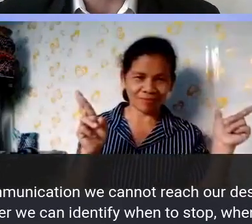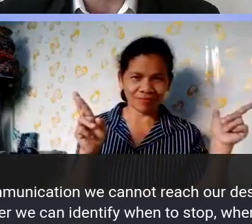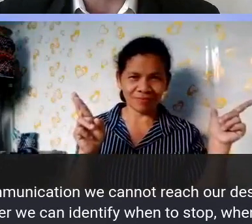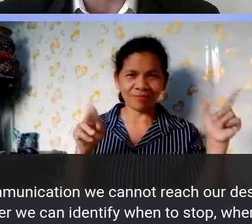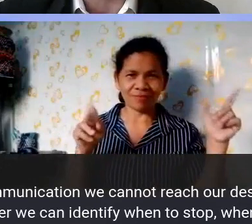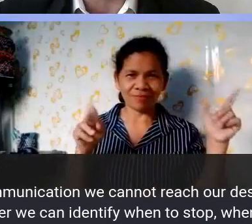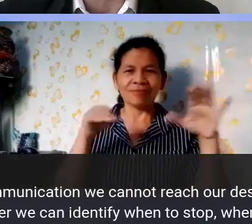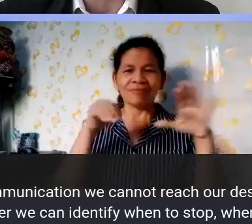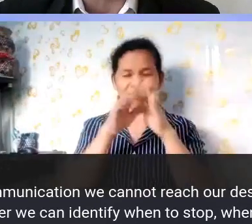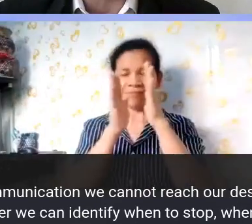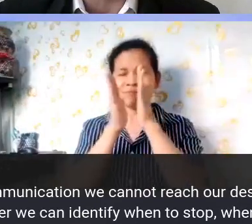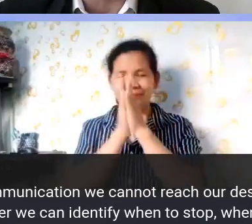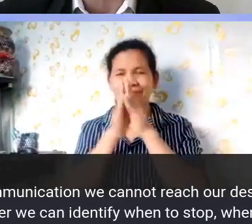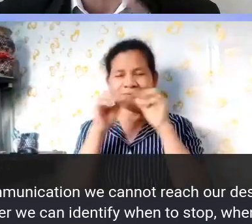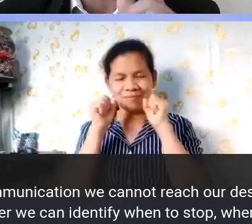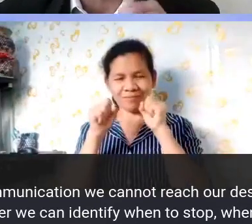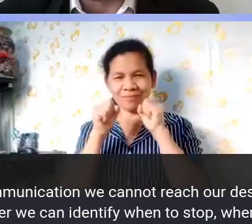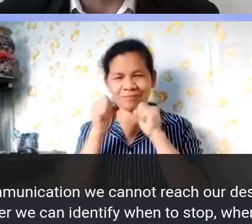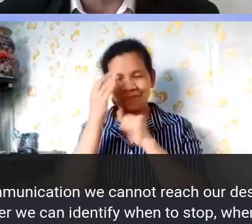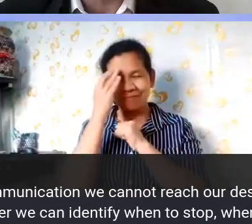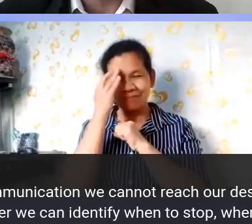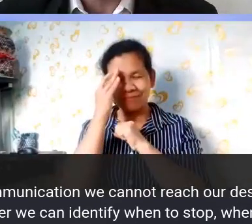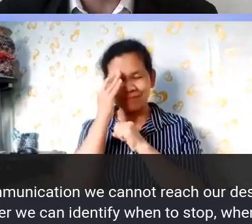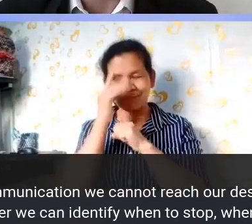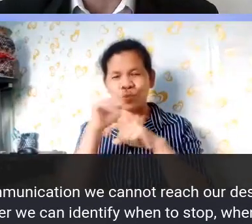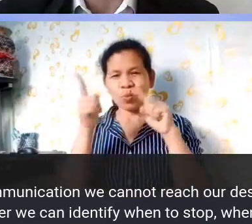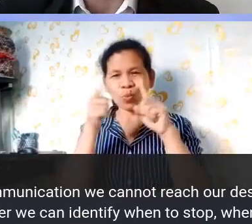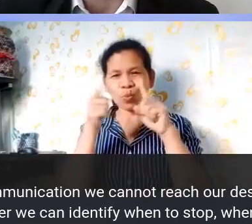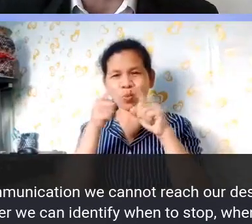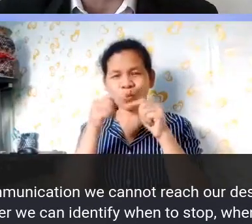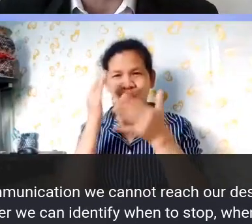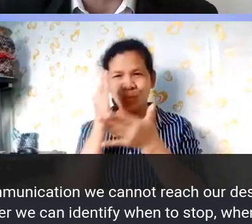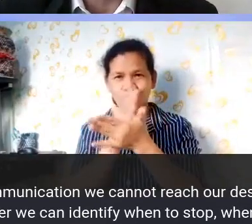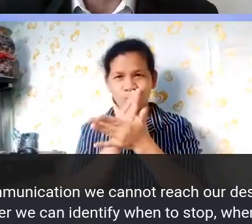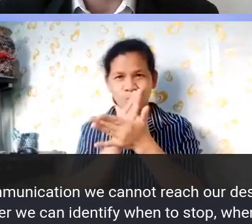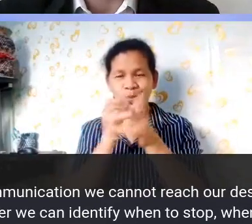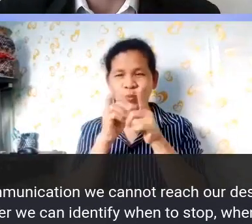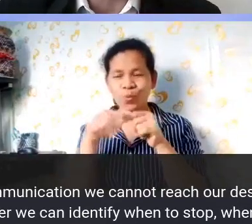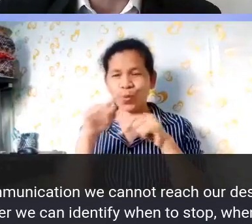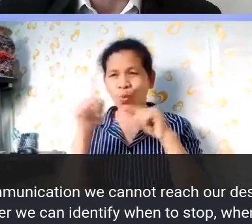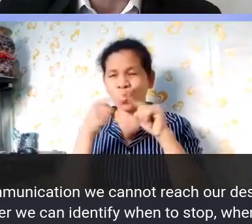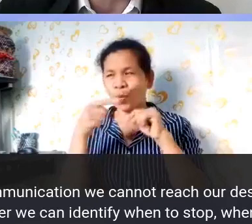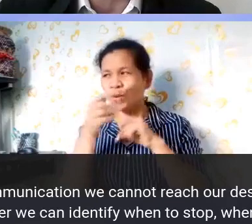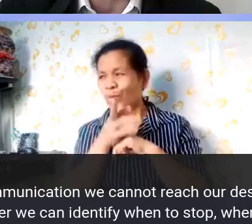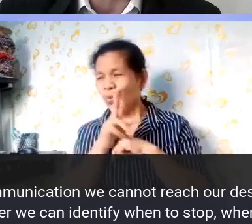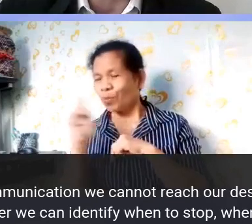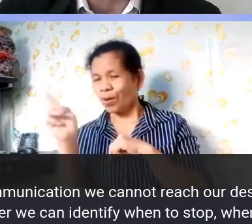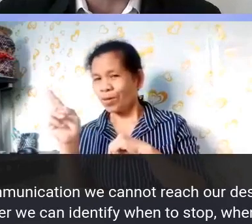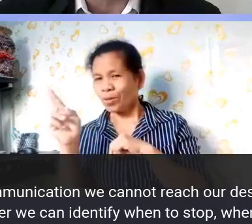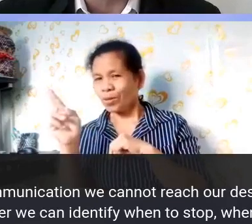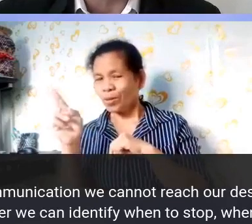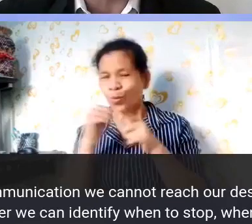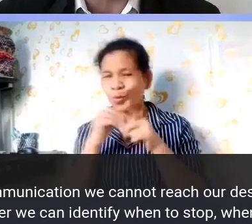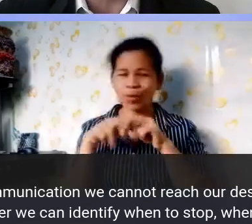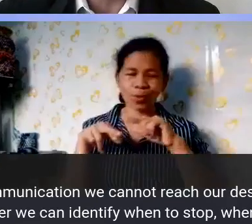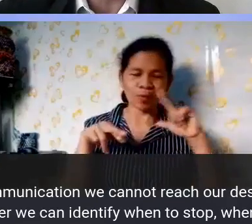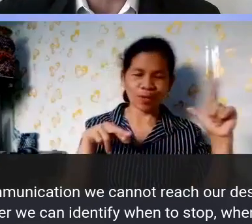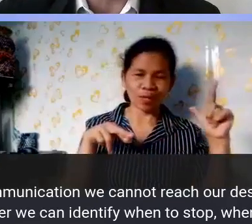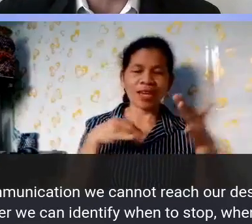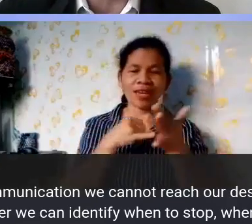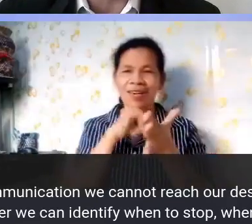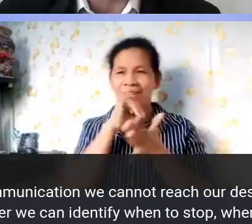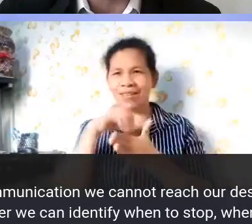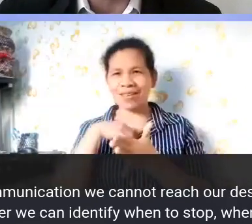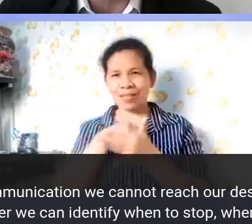prayer, we can identify when to stop, when to turn right. It is our guide in our journey